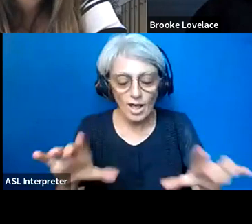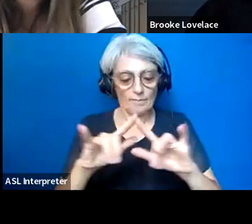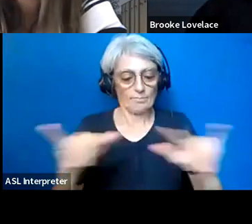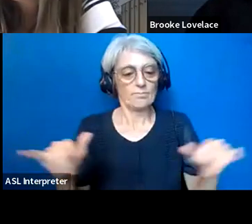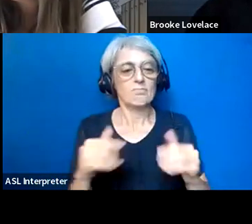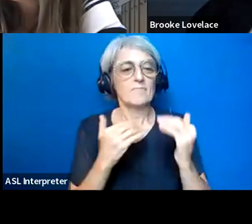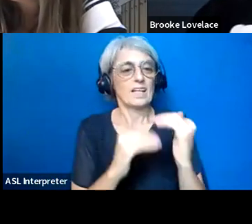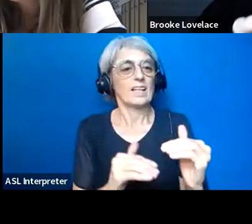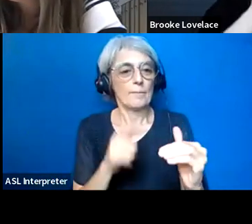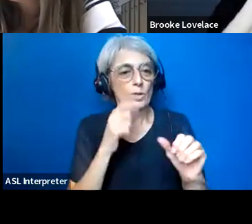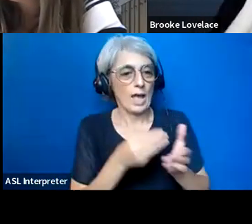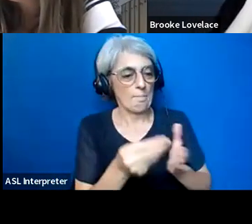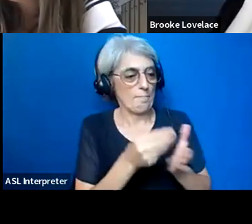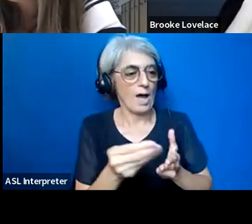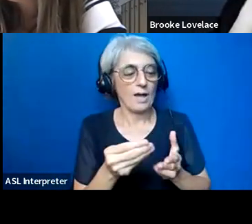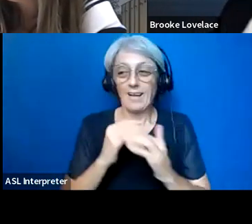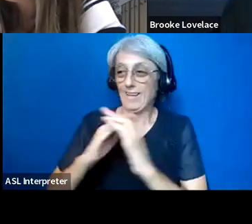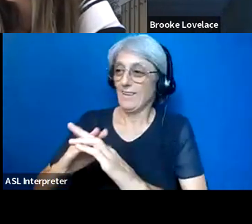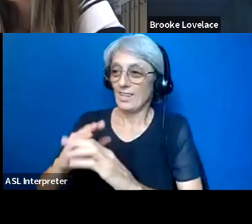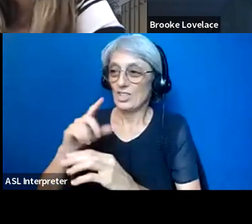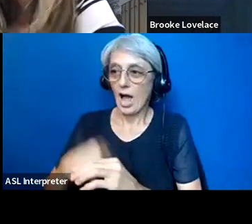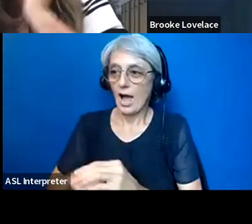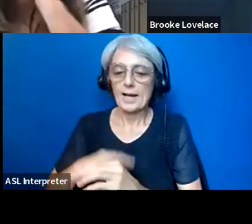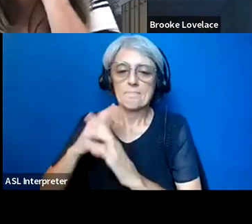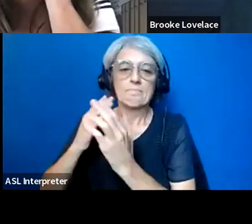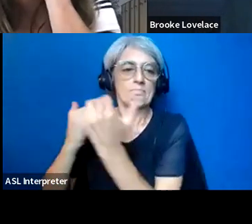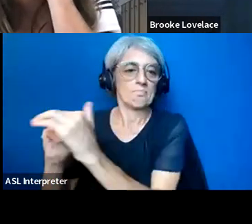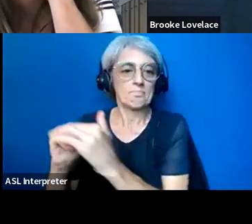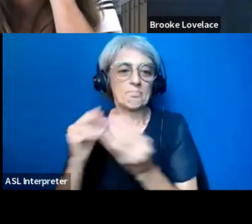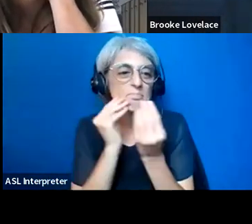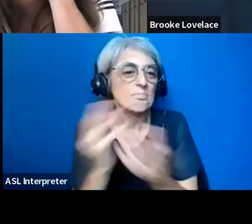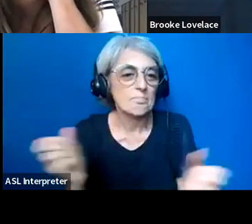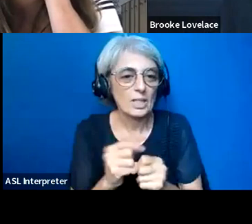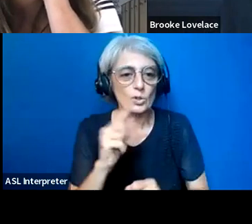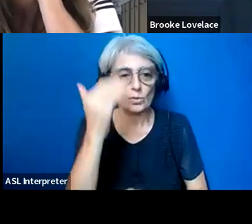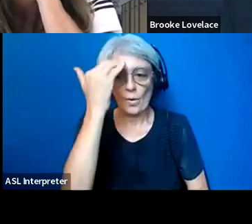any ownership from a place like China. Just wanted to let that be known.